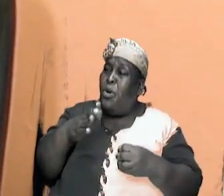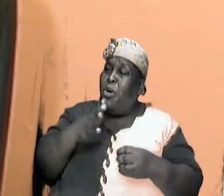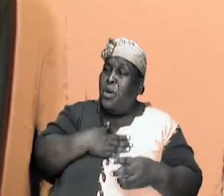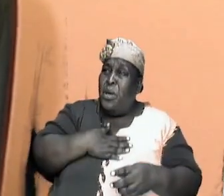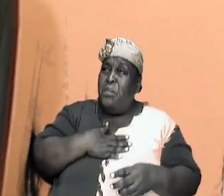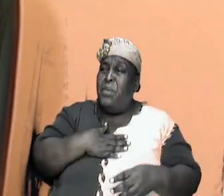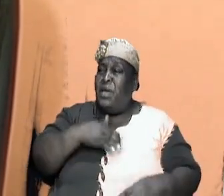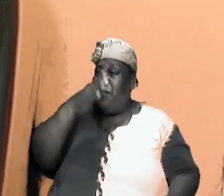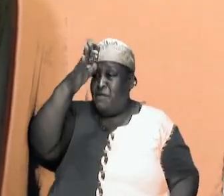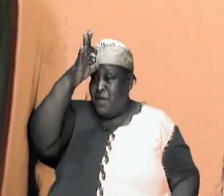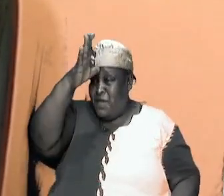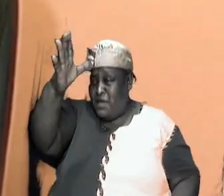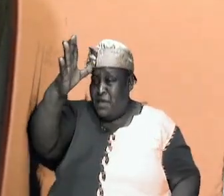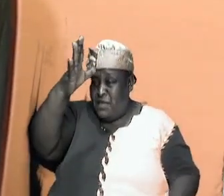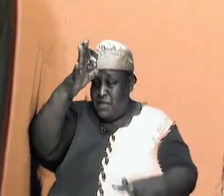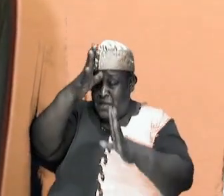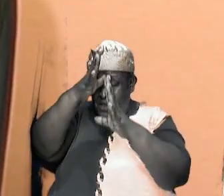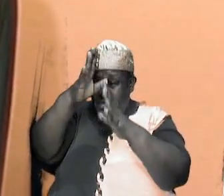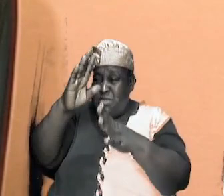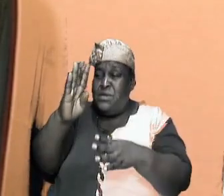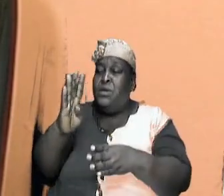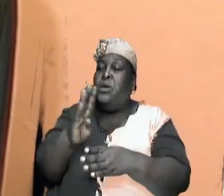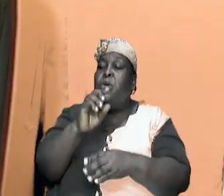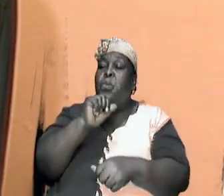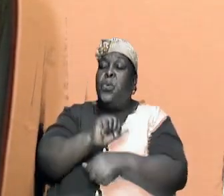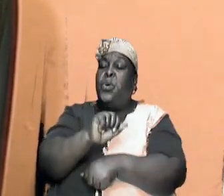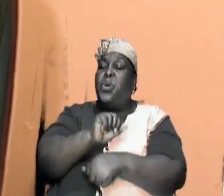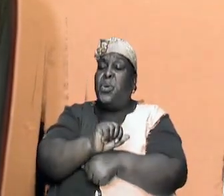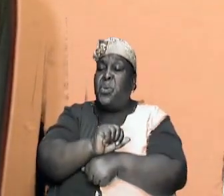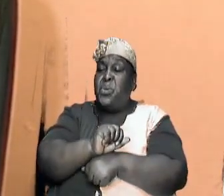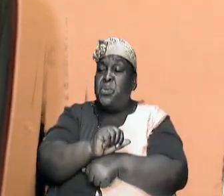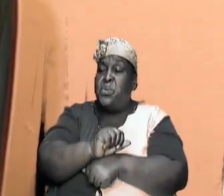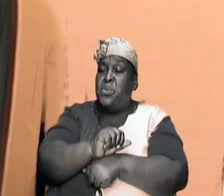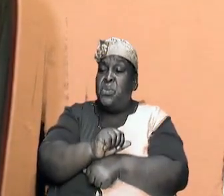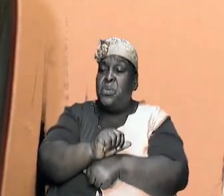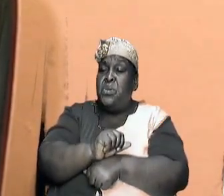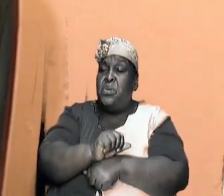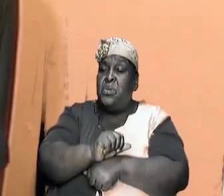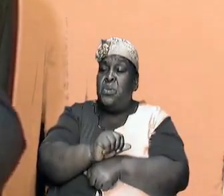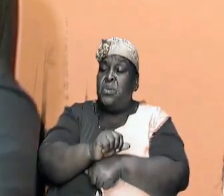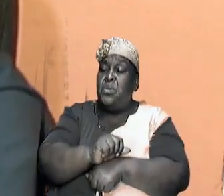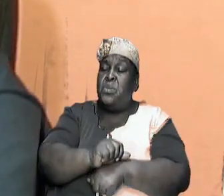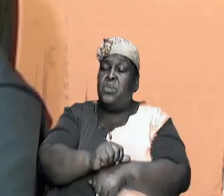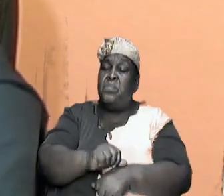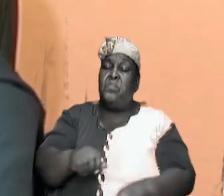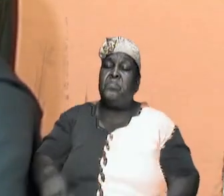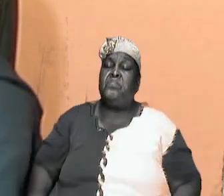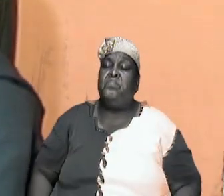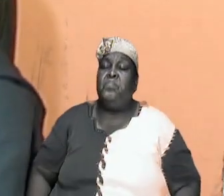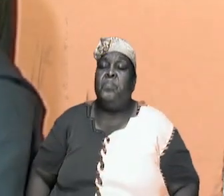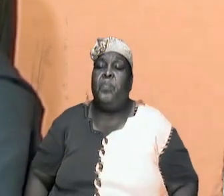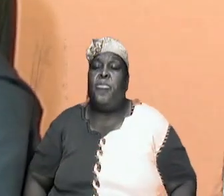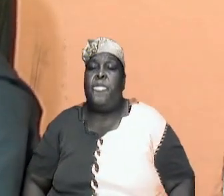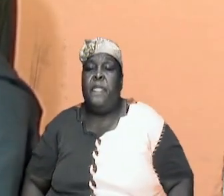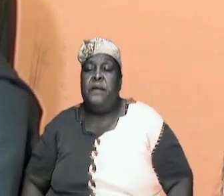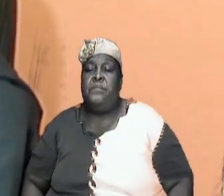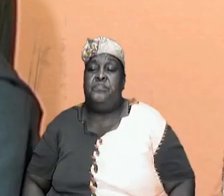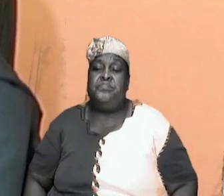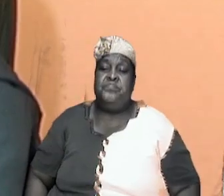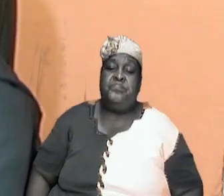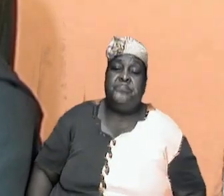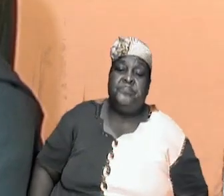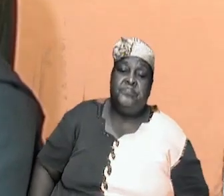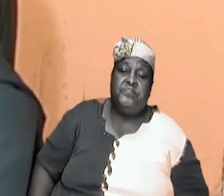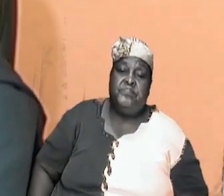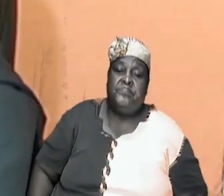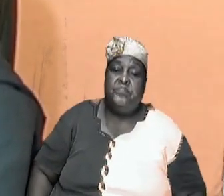my father's business? He said, know ye not that I would have to be about